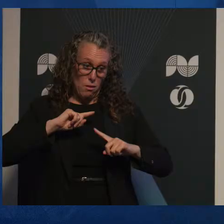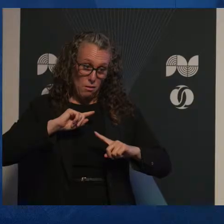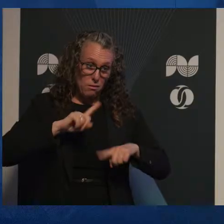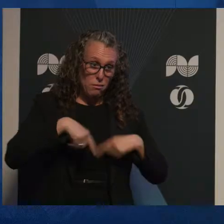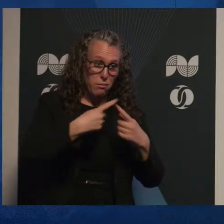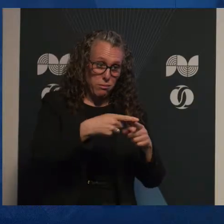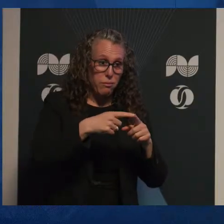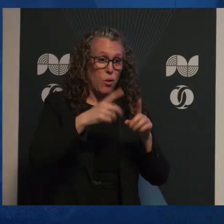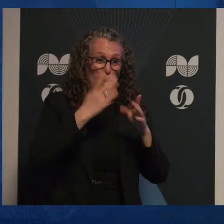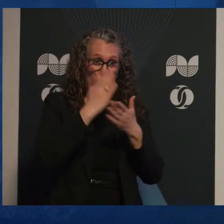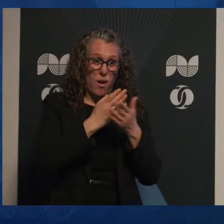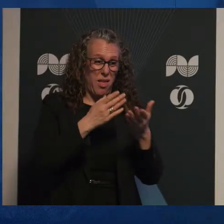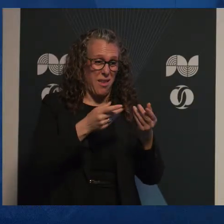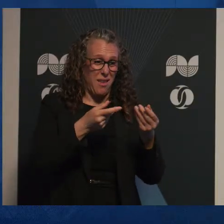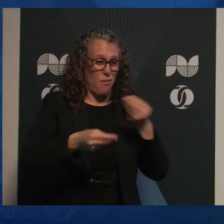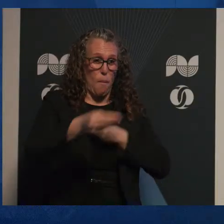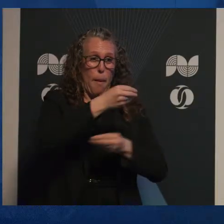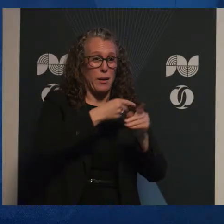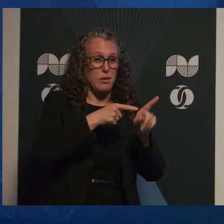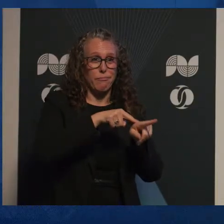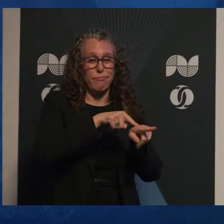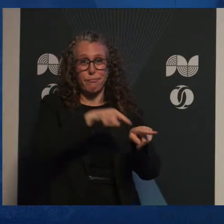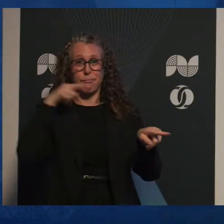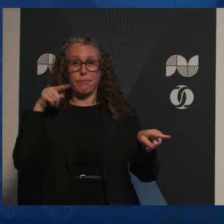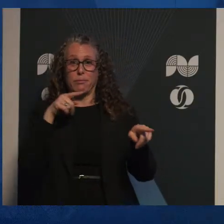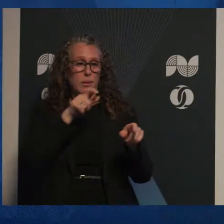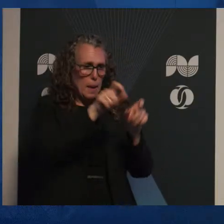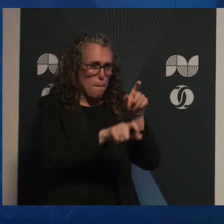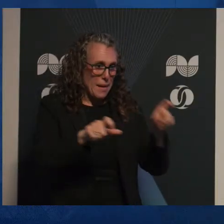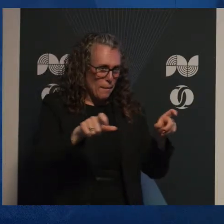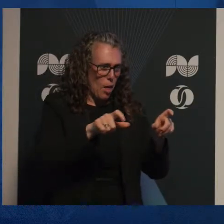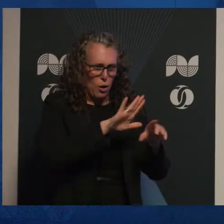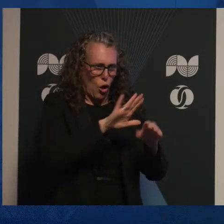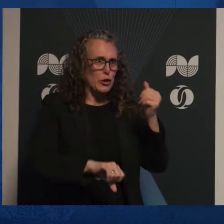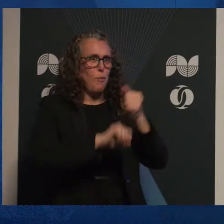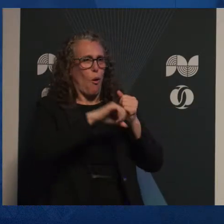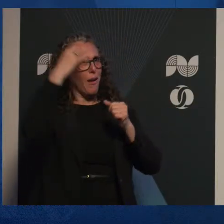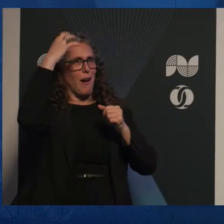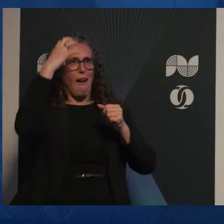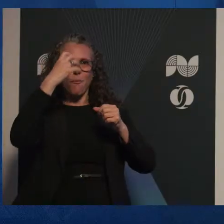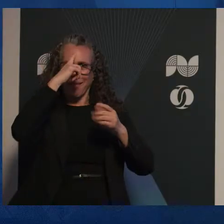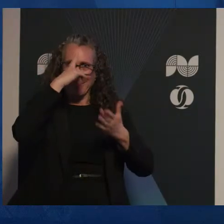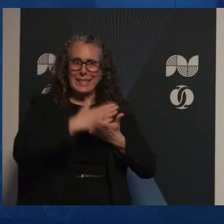of your own population not quite being on board with what you do?